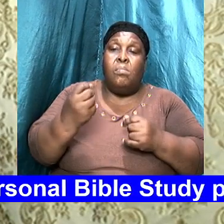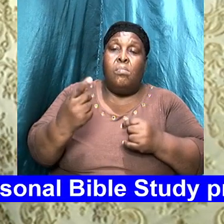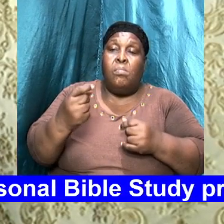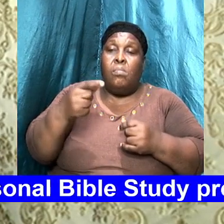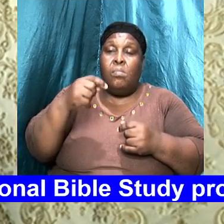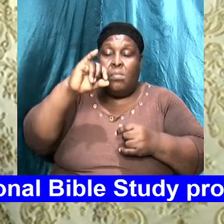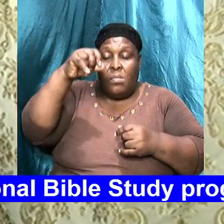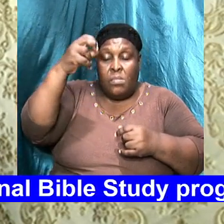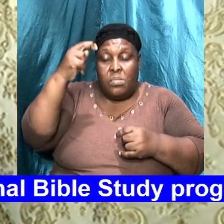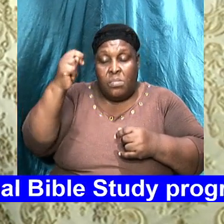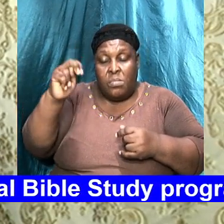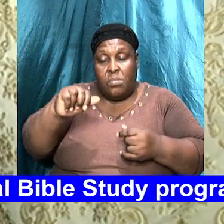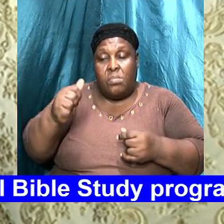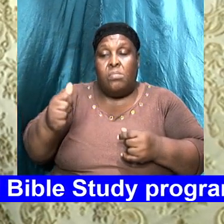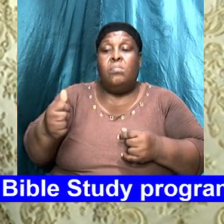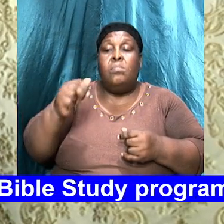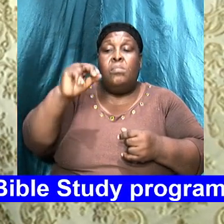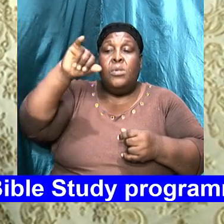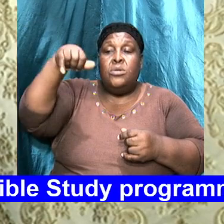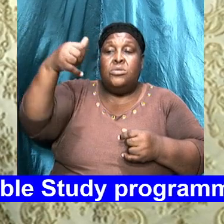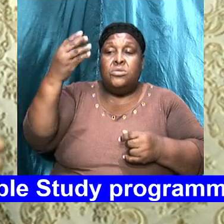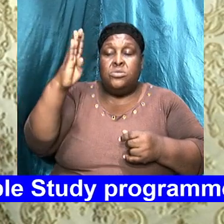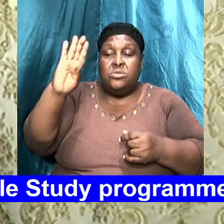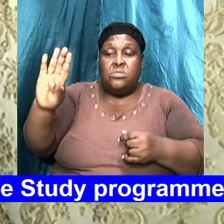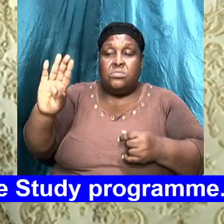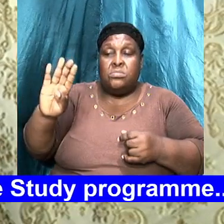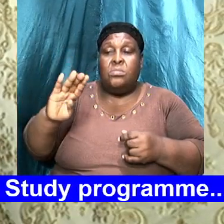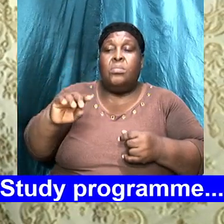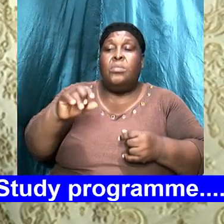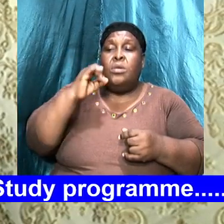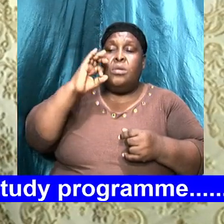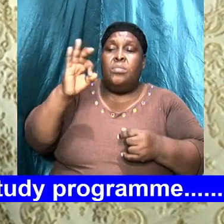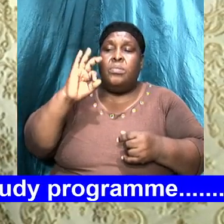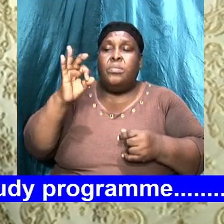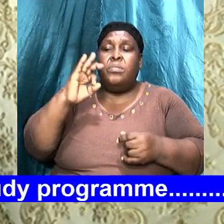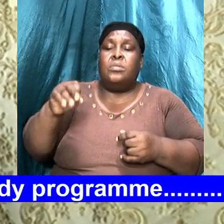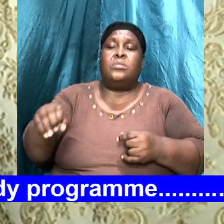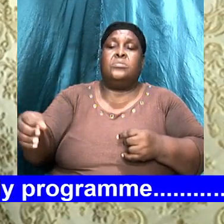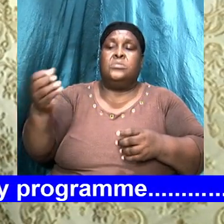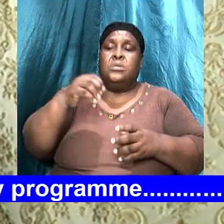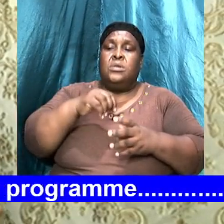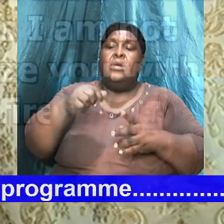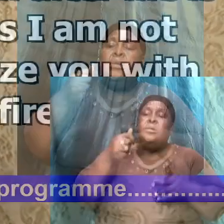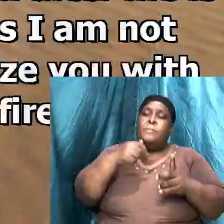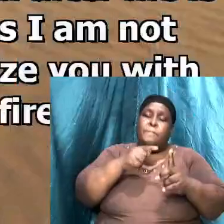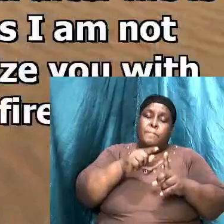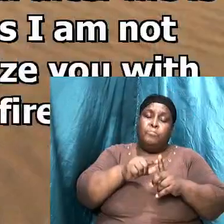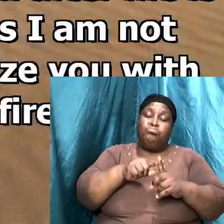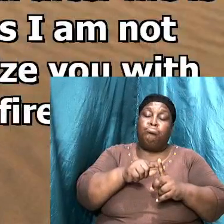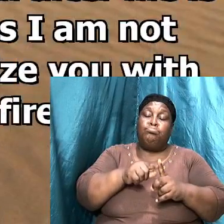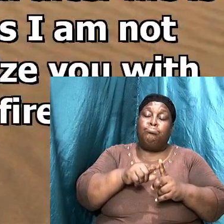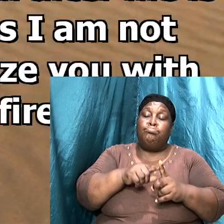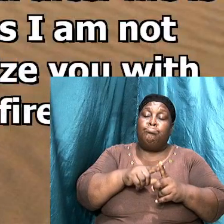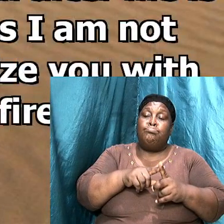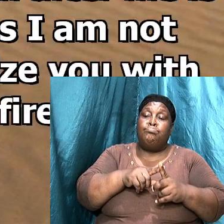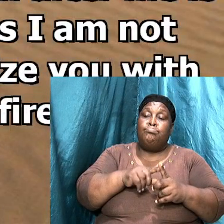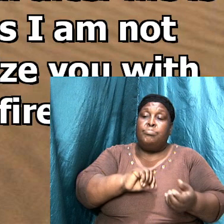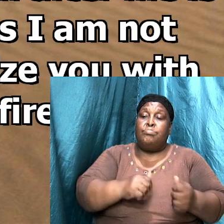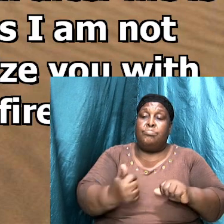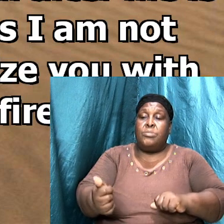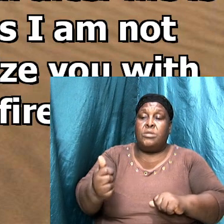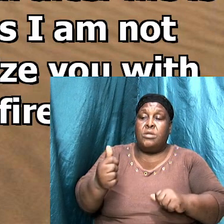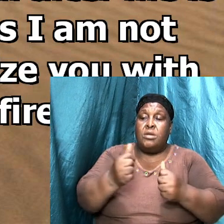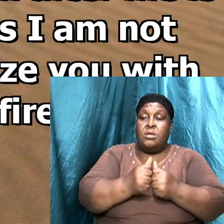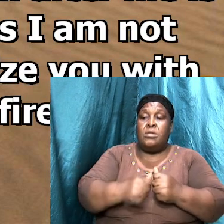promise of the baptism of the Holy Ghost John said I indeed baptize you with water and repentance but she that